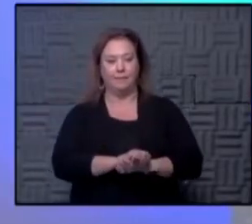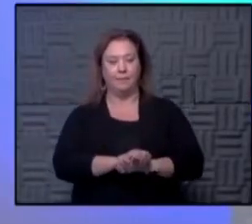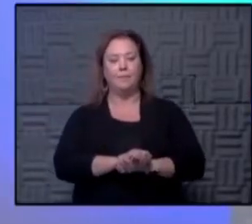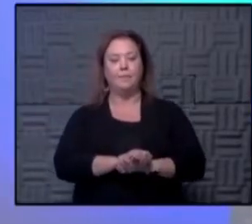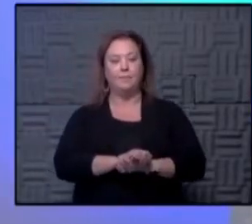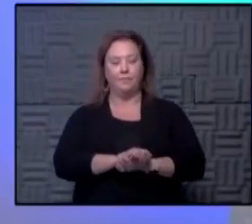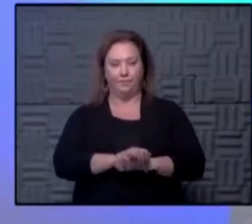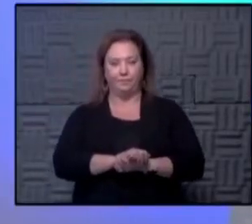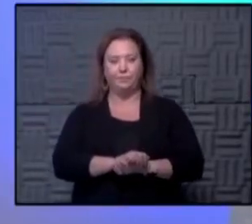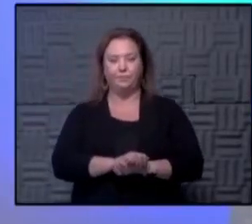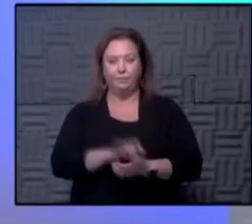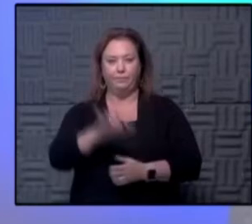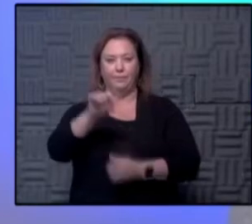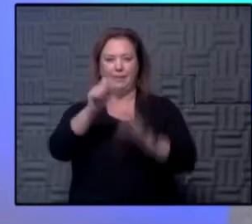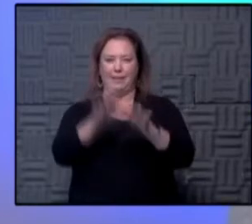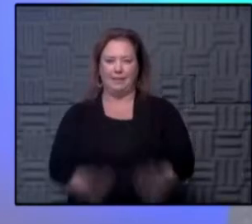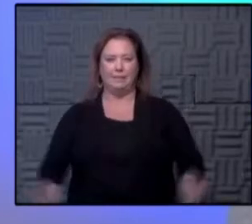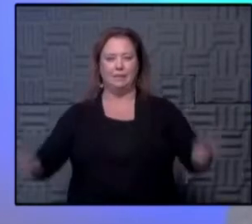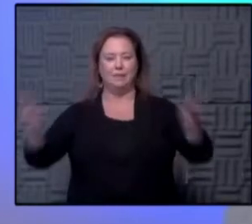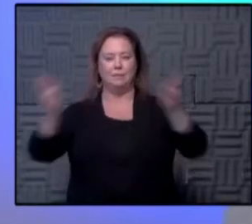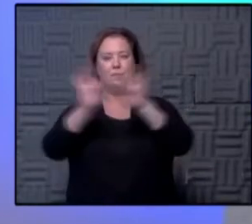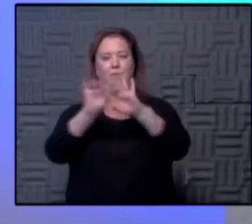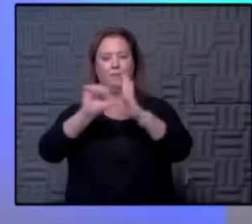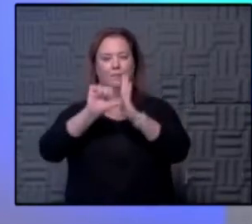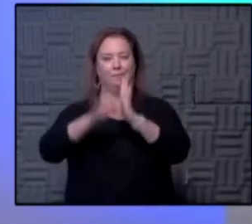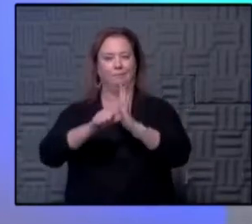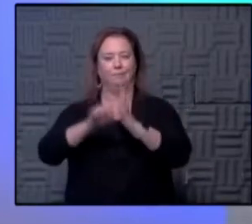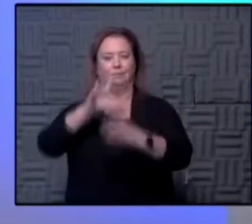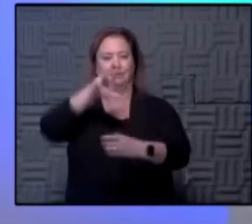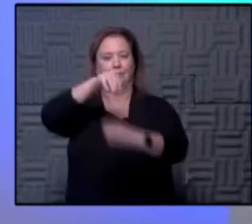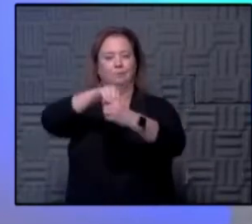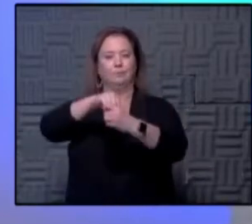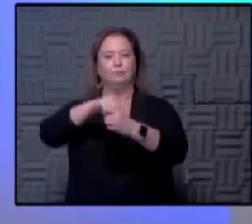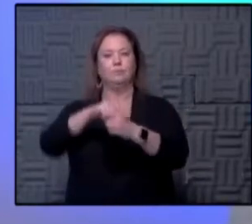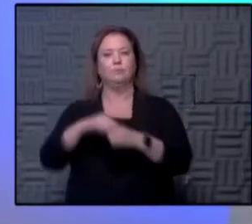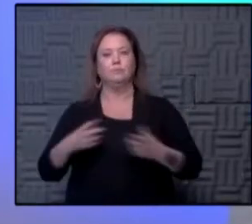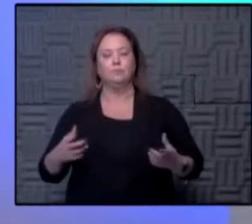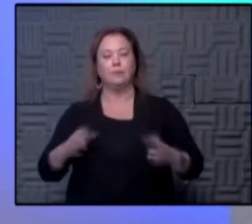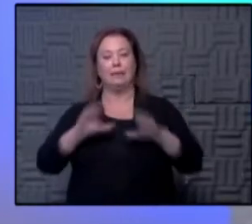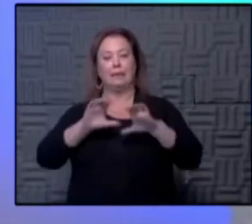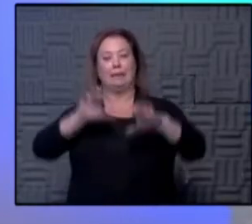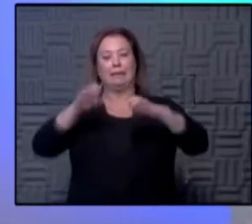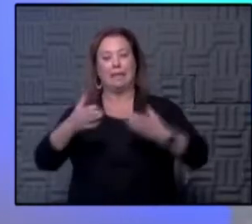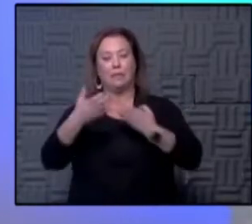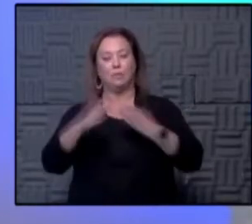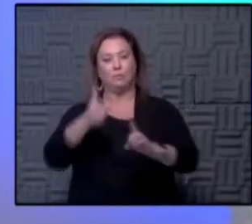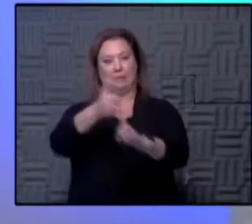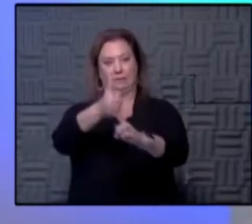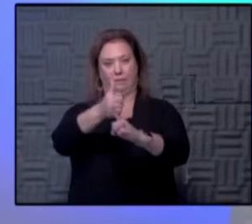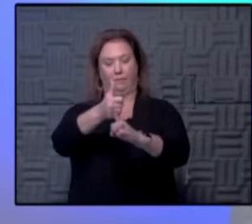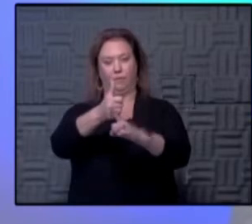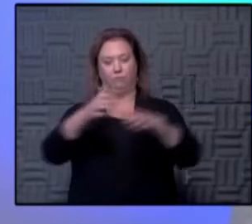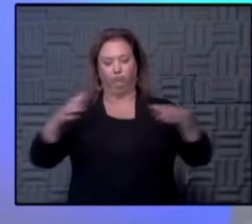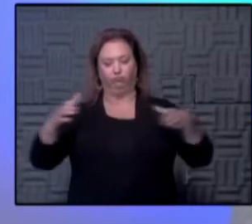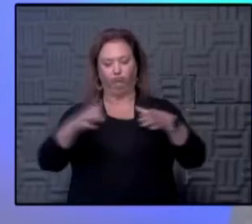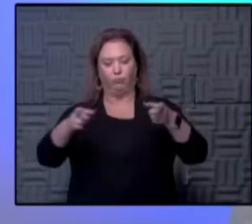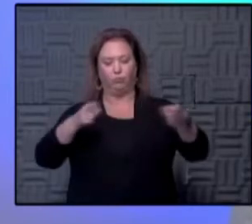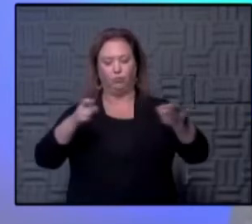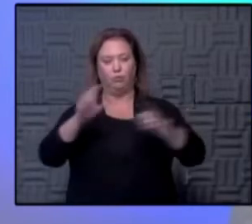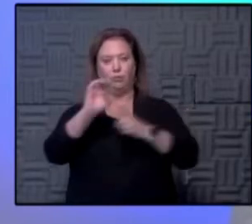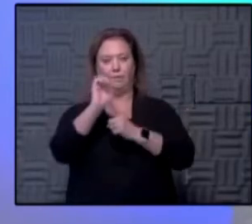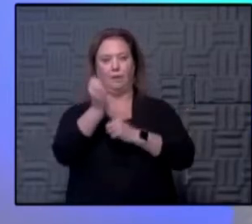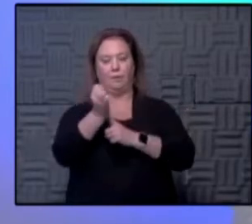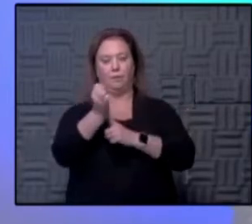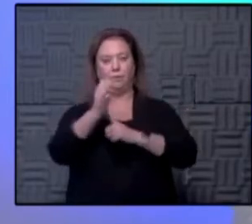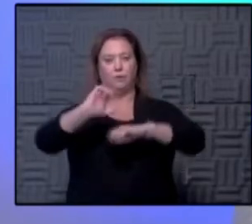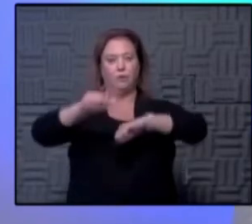Yeah, I think that's an extremely important component of this answer, because I think the classroom itself is a very controlled environment where